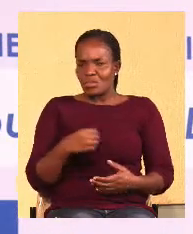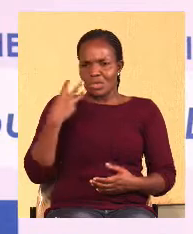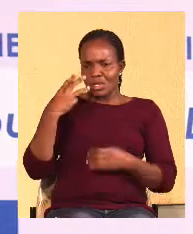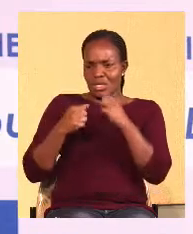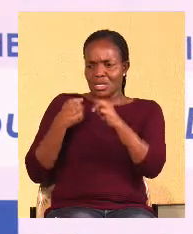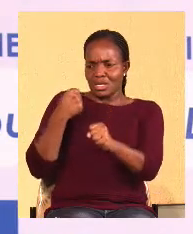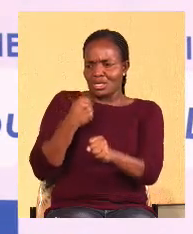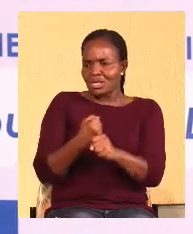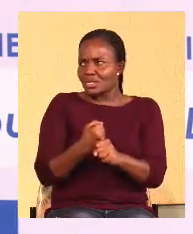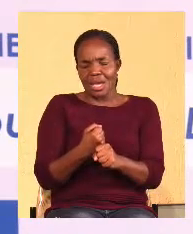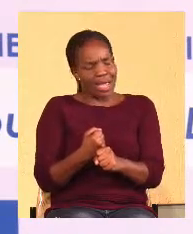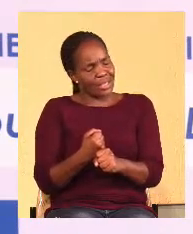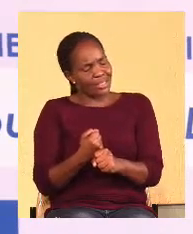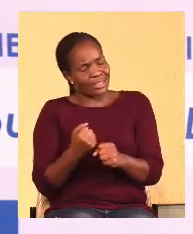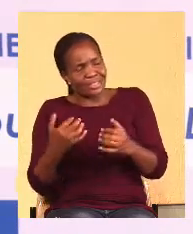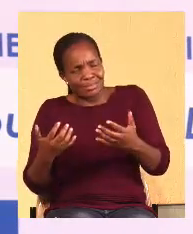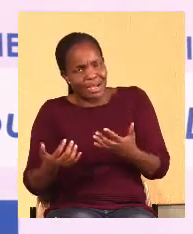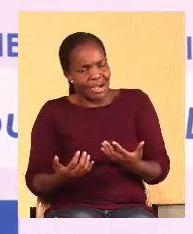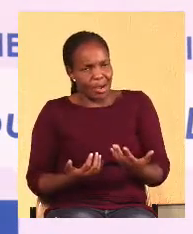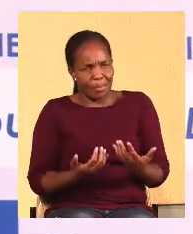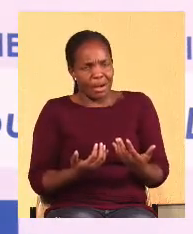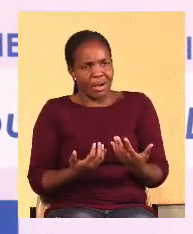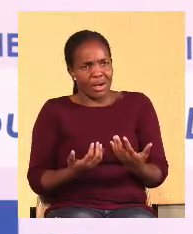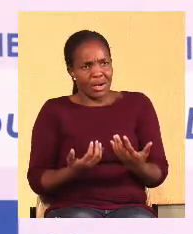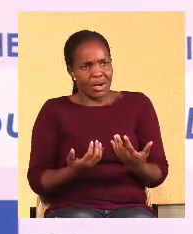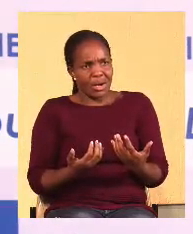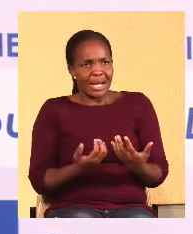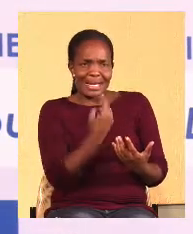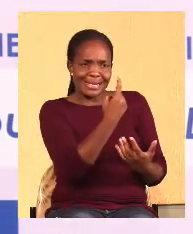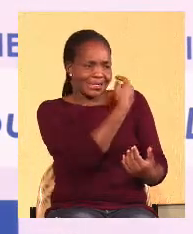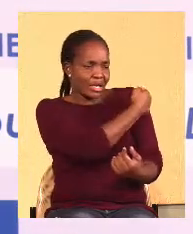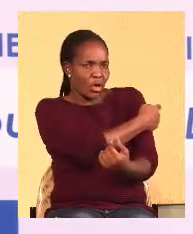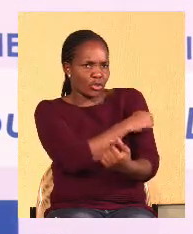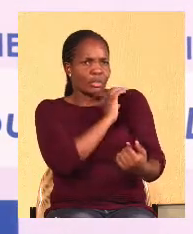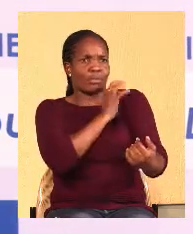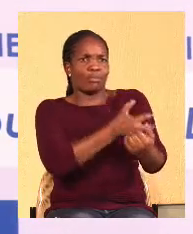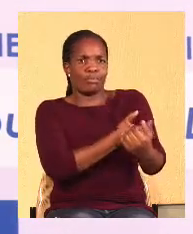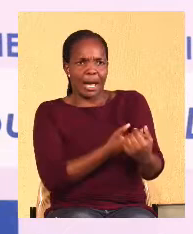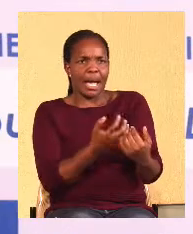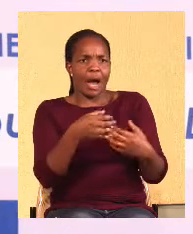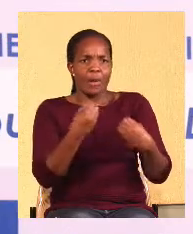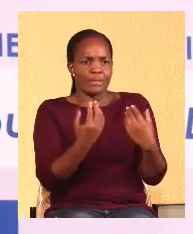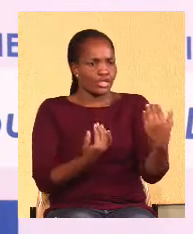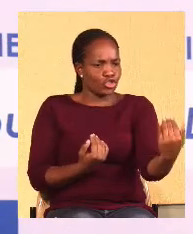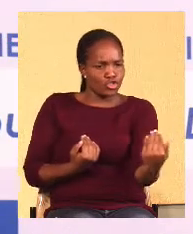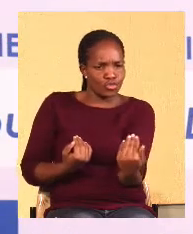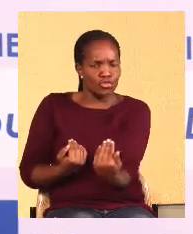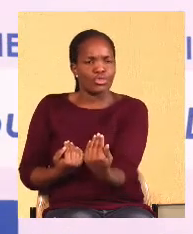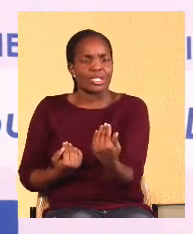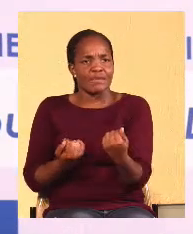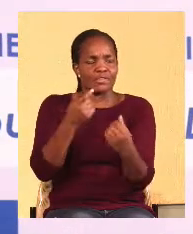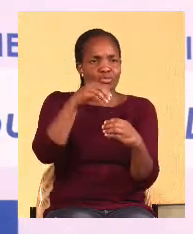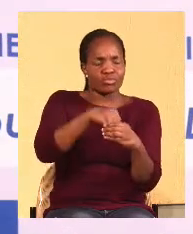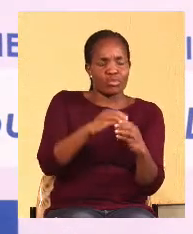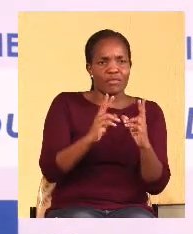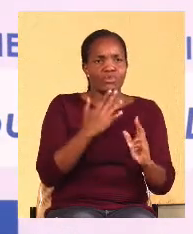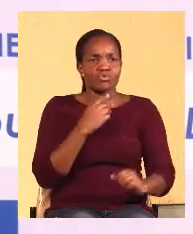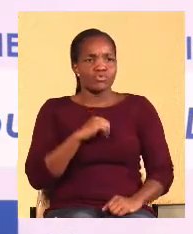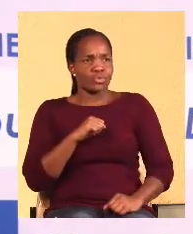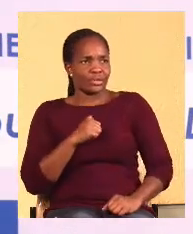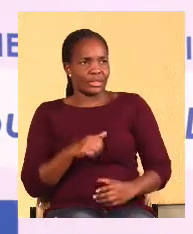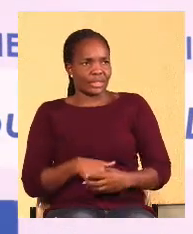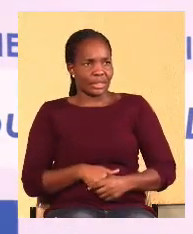3 years? What is the capacity of every hospital? How are they occupied? How have they been occupied?